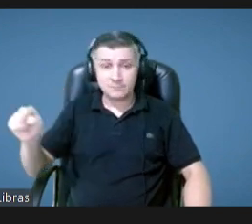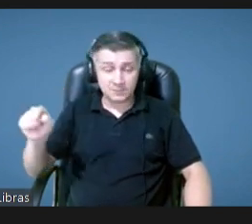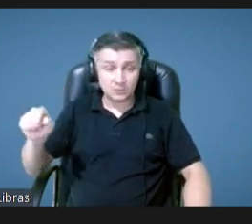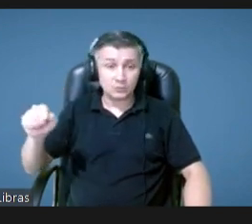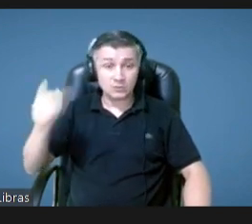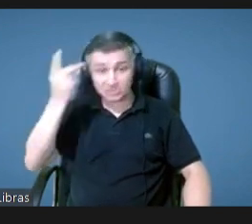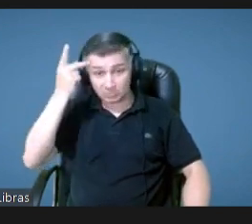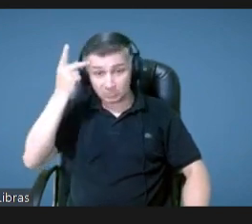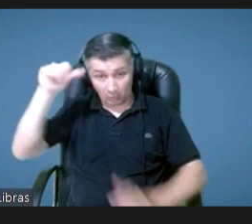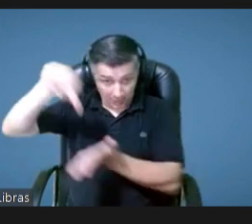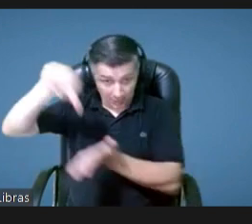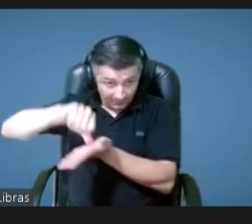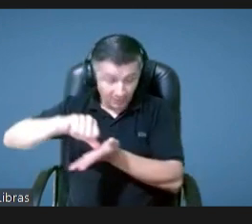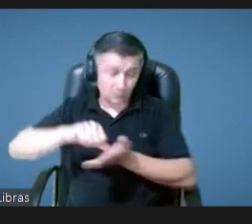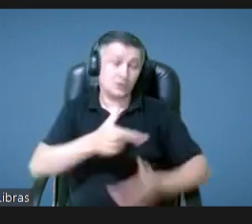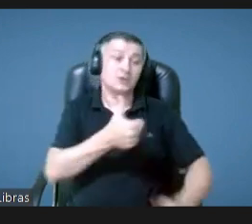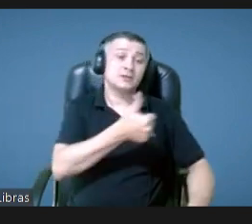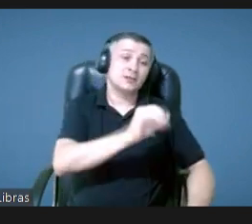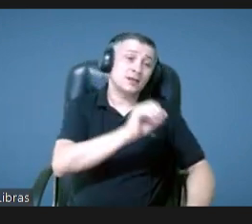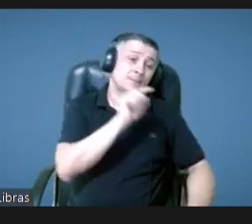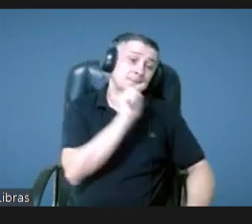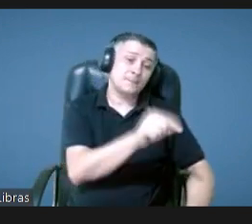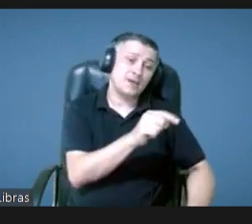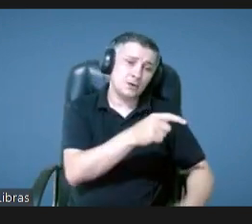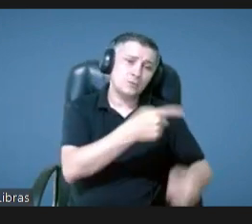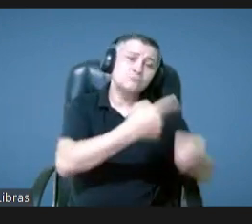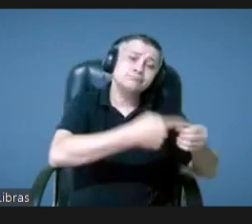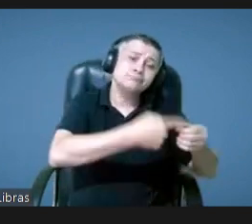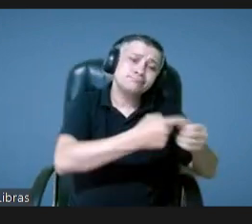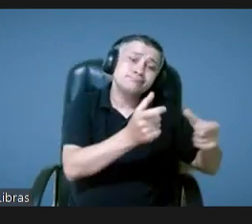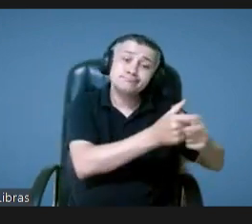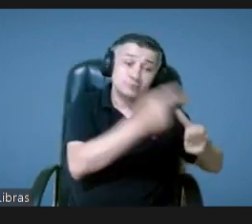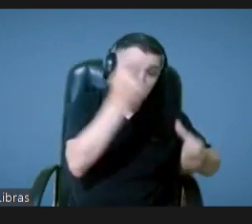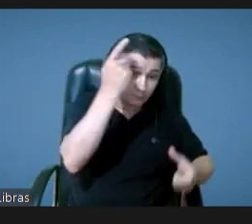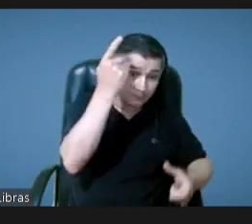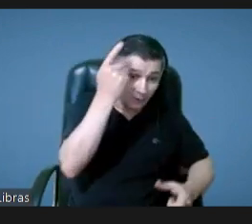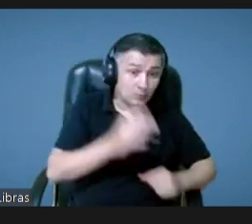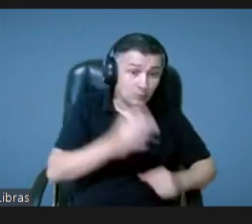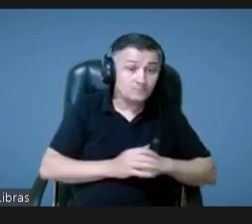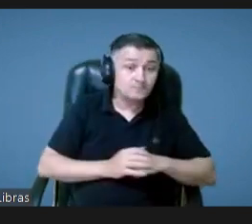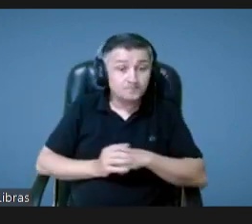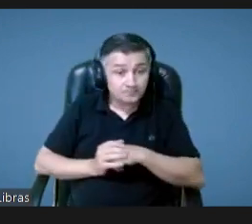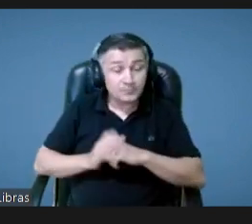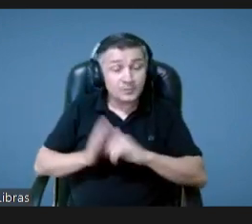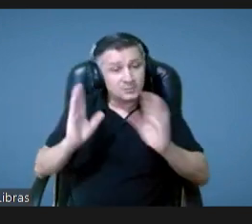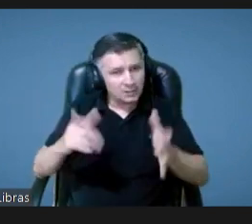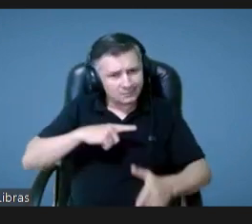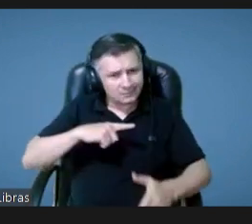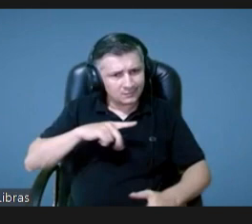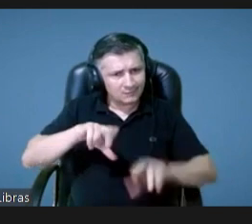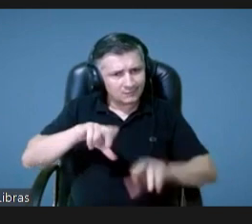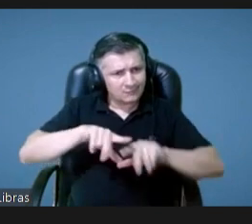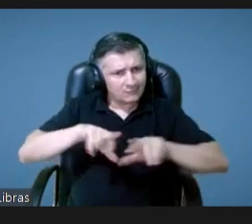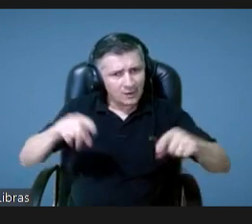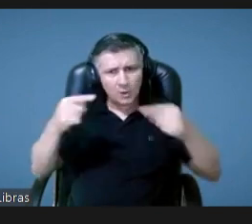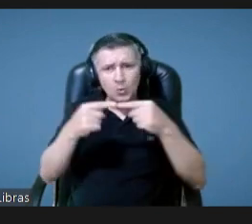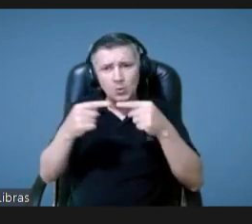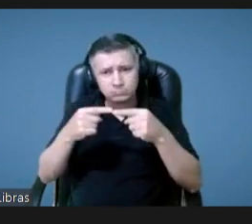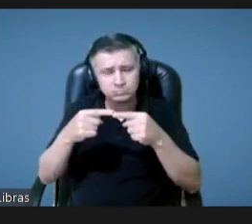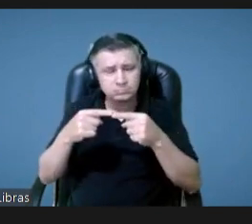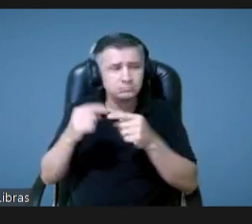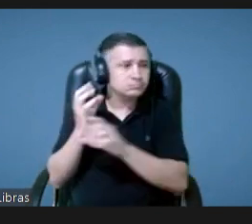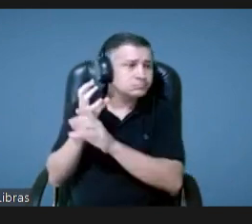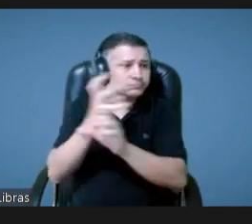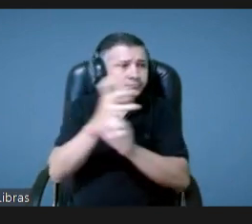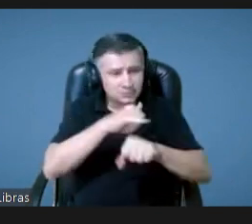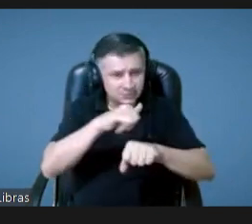go 10,000 for the city of São Paulo and 10,000 for the interior of the state. We have had